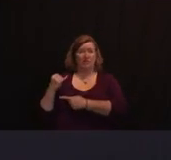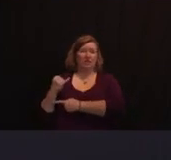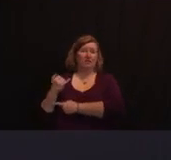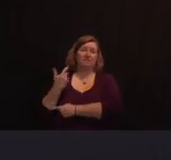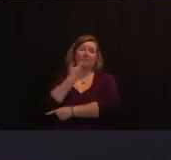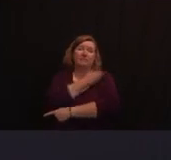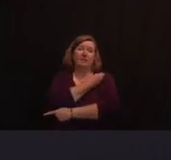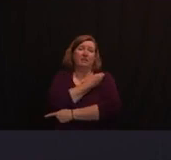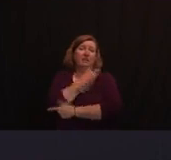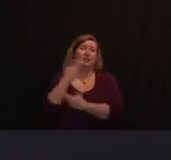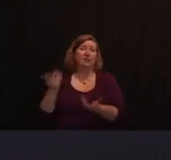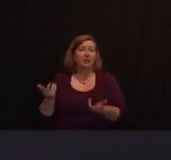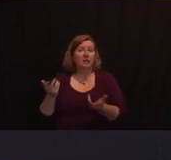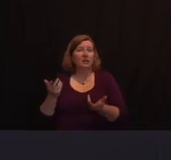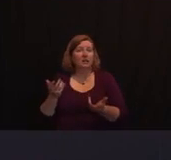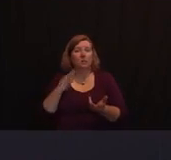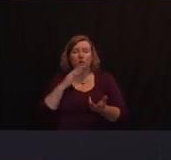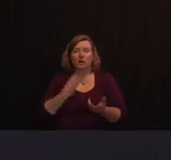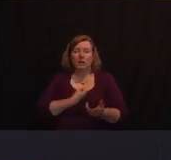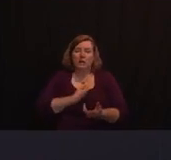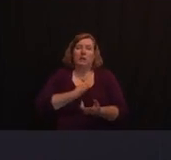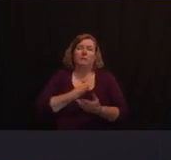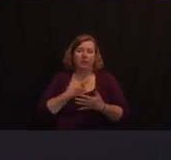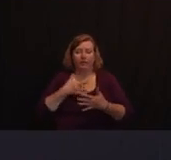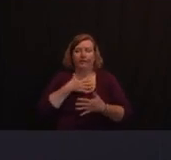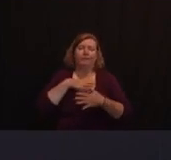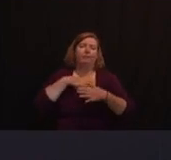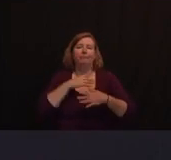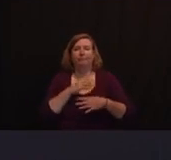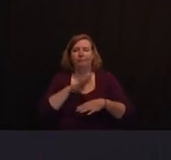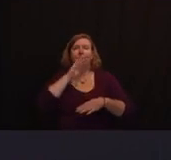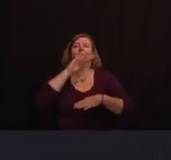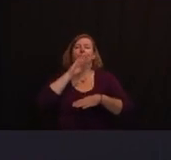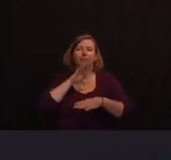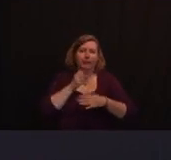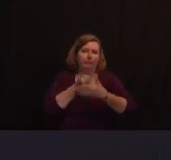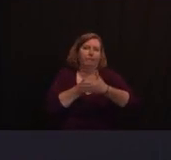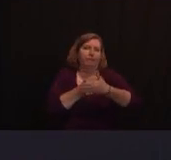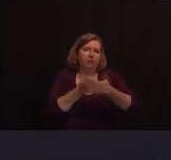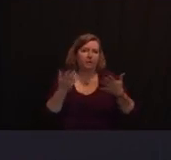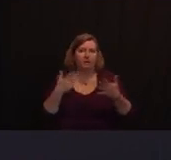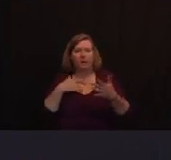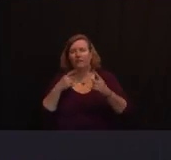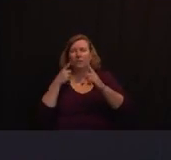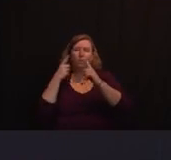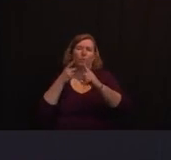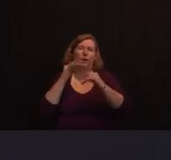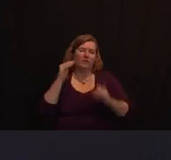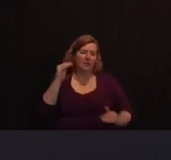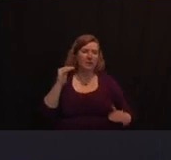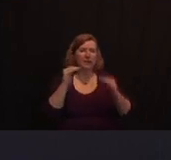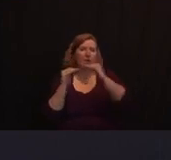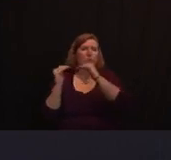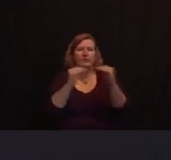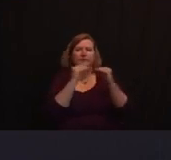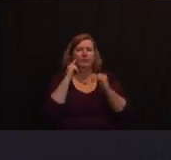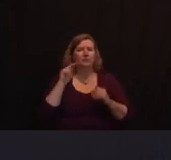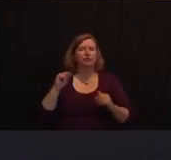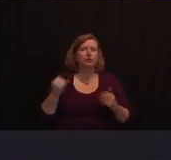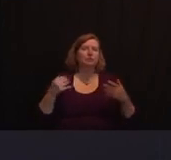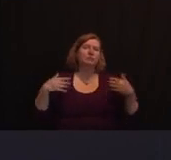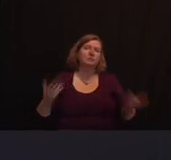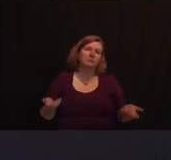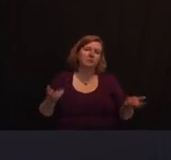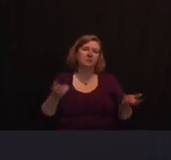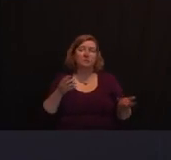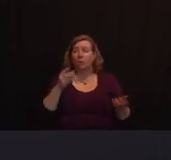hiccup is a challenge, in particular on the equity piece. I'm sure you would agree. So for instance, a homeless population, to pick